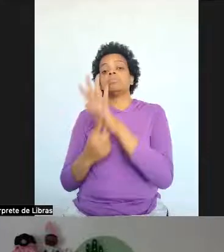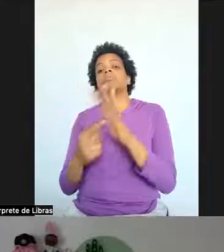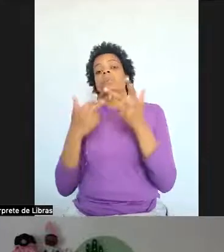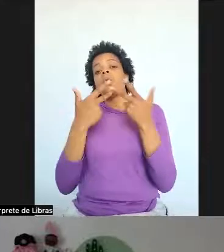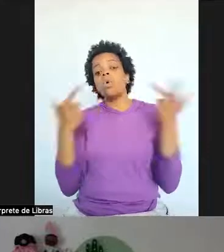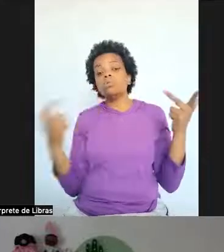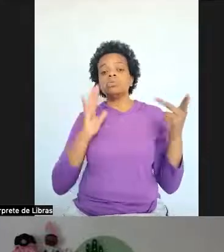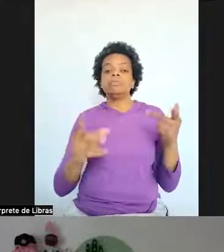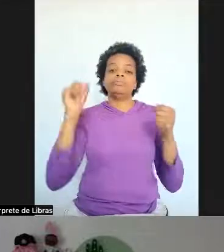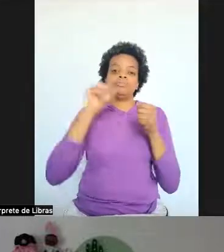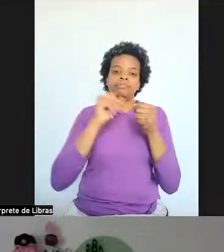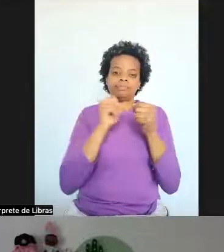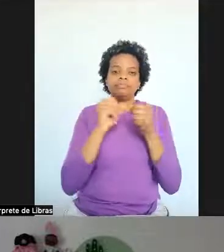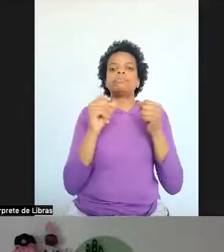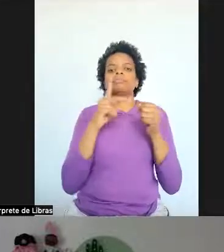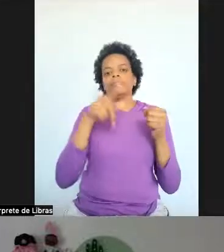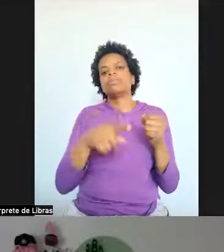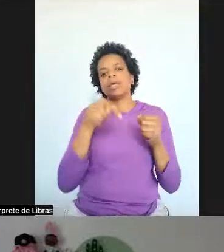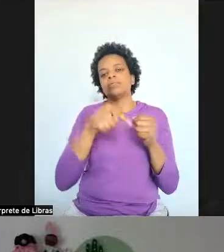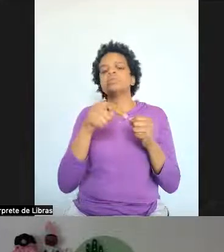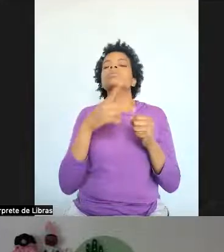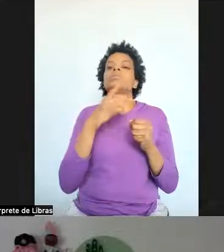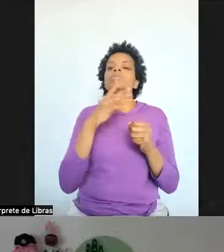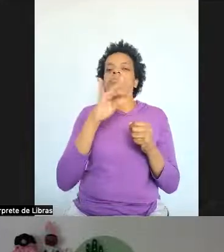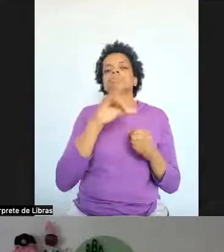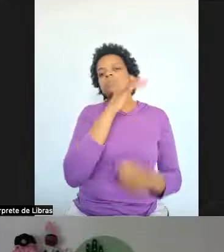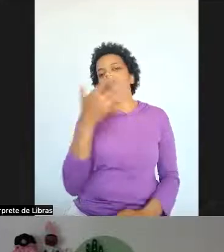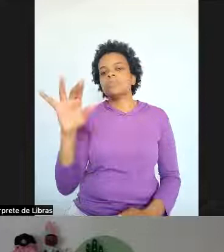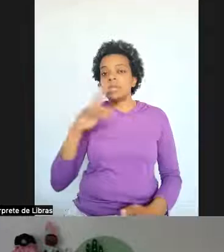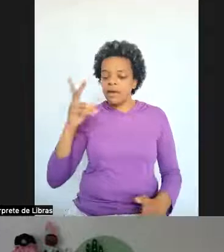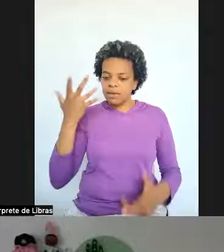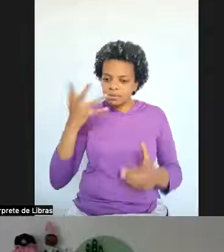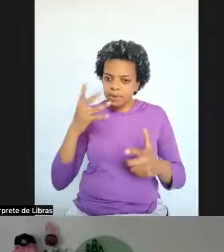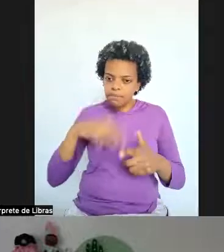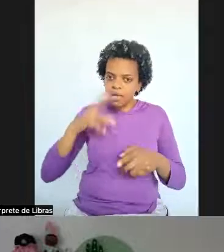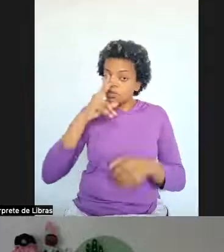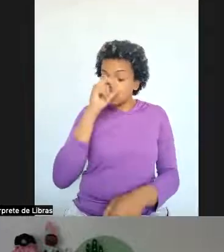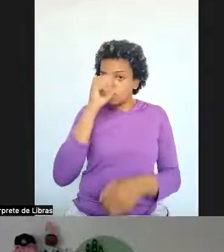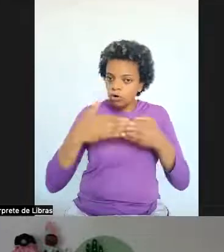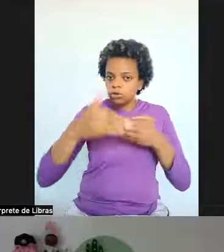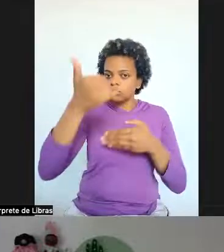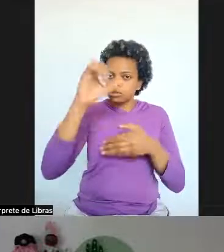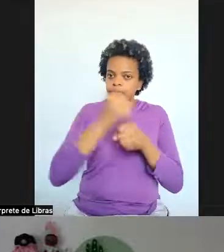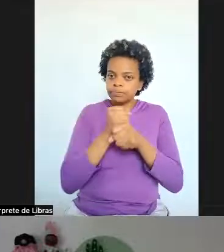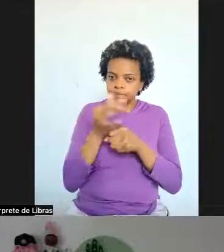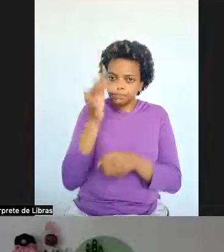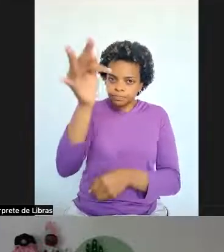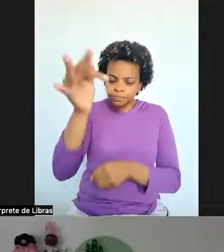examples of actions that the Biomar Network has been developing, and it's going to intensify over the next